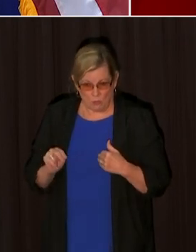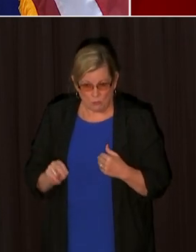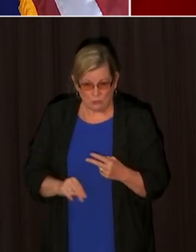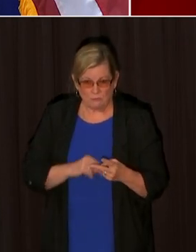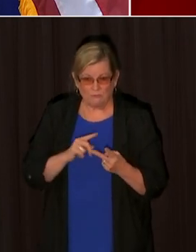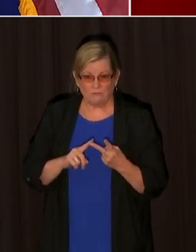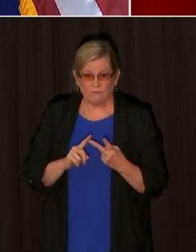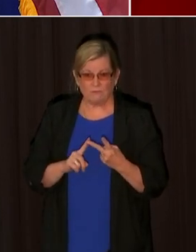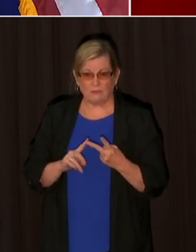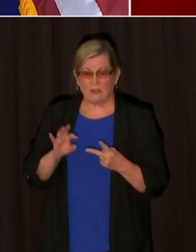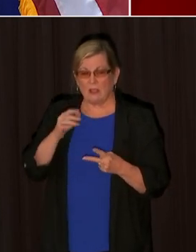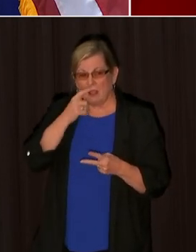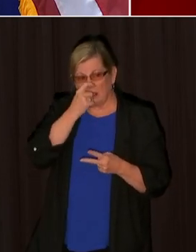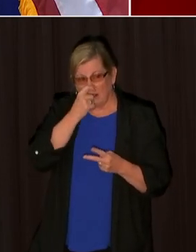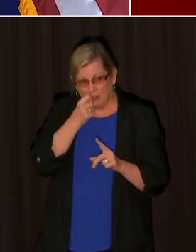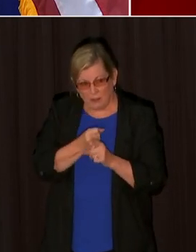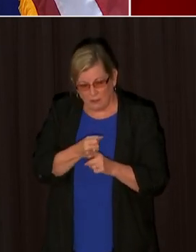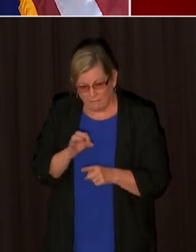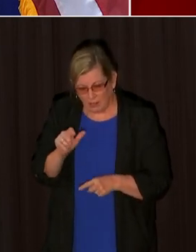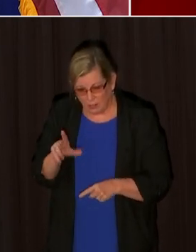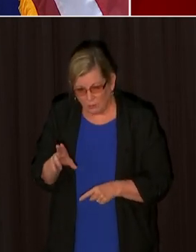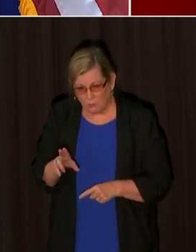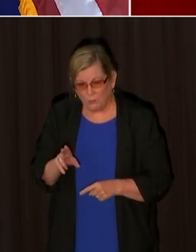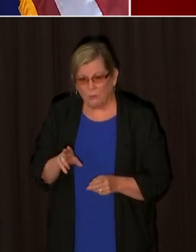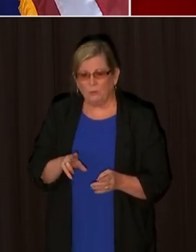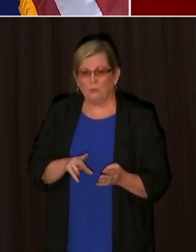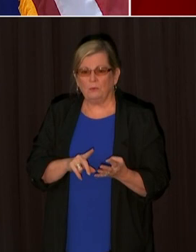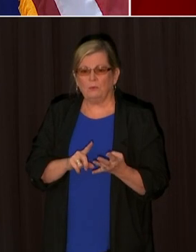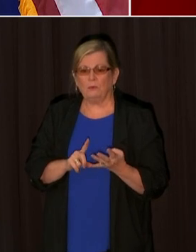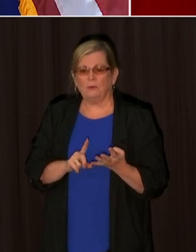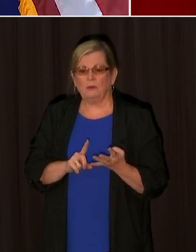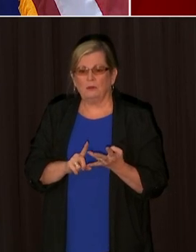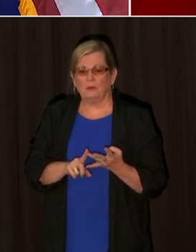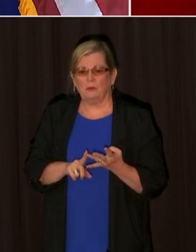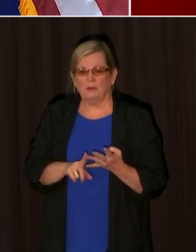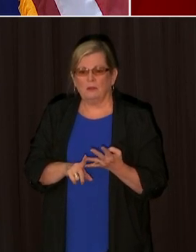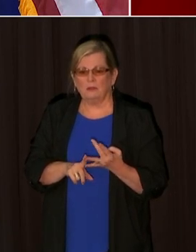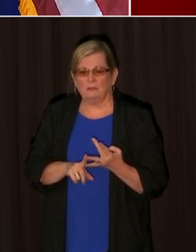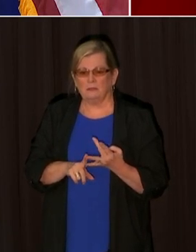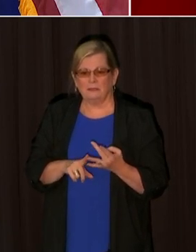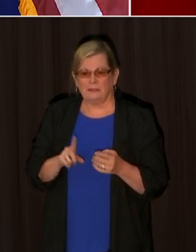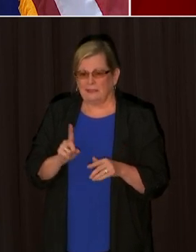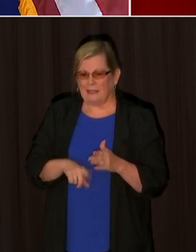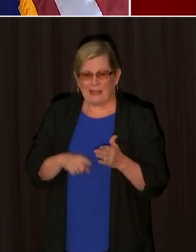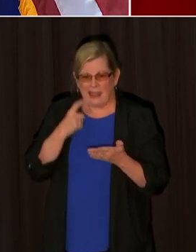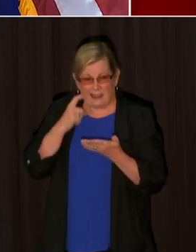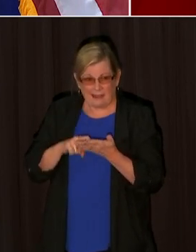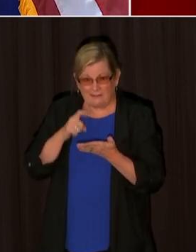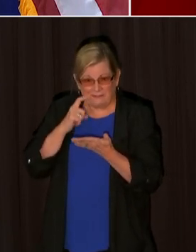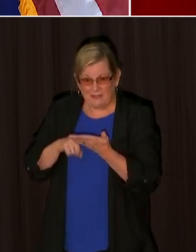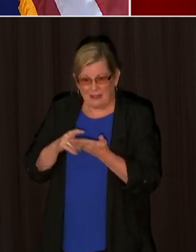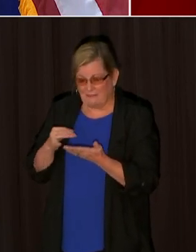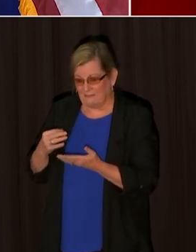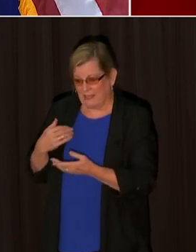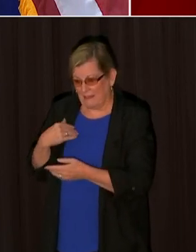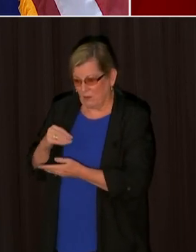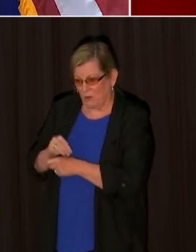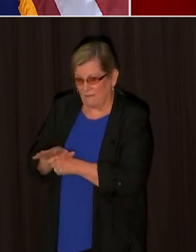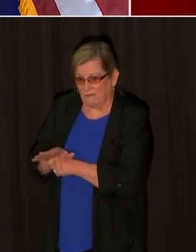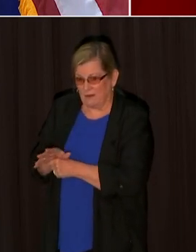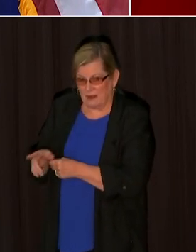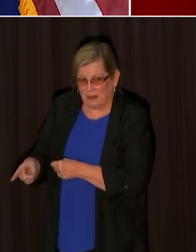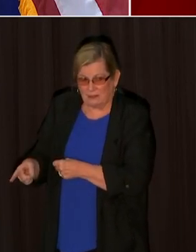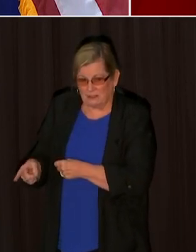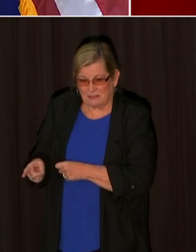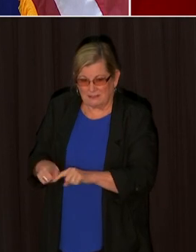we haven't been able to identify that that individual had a positive COVID-19 test. Cerebrovascular disease, as Dr.